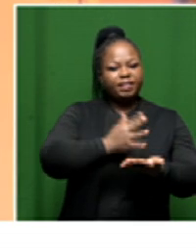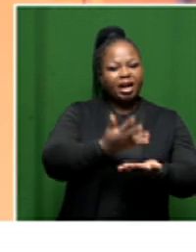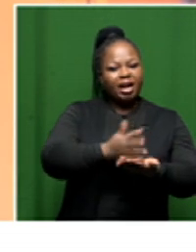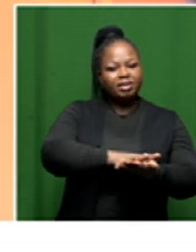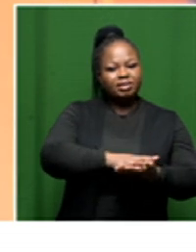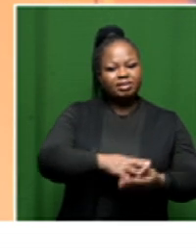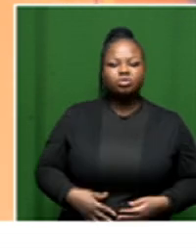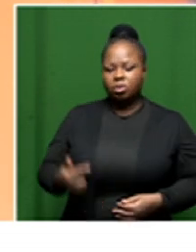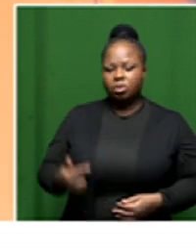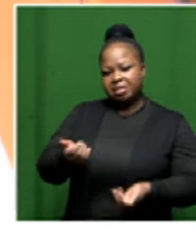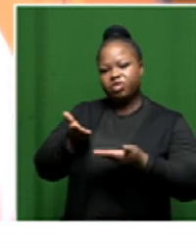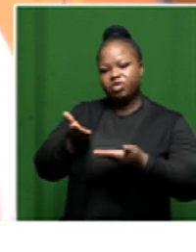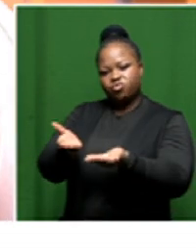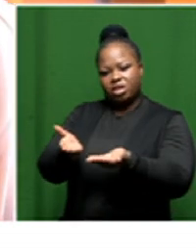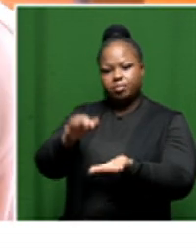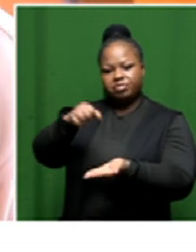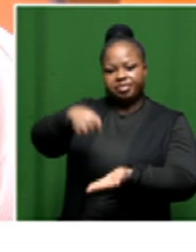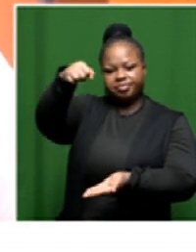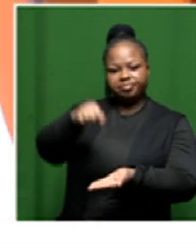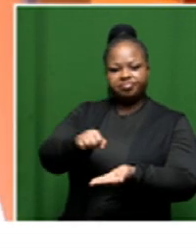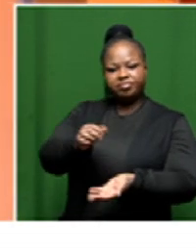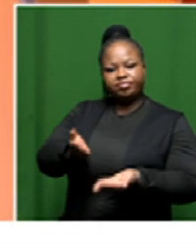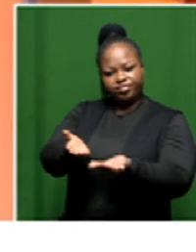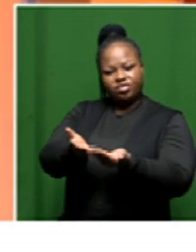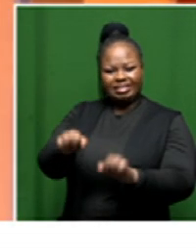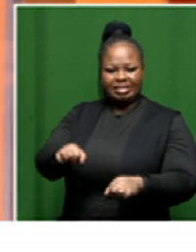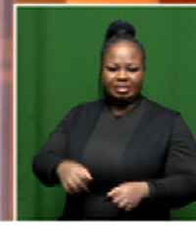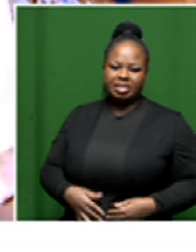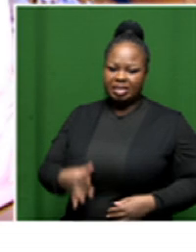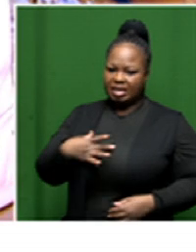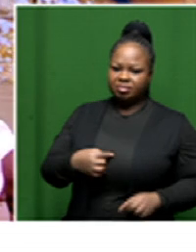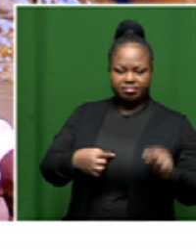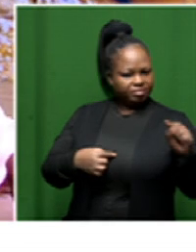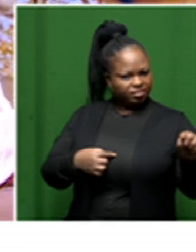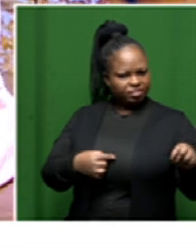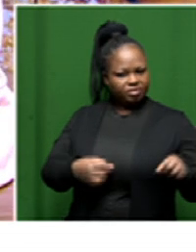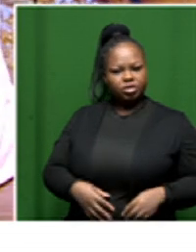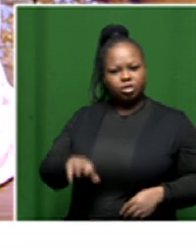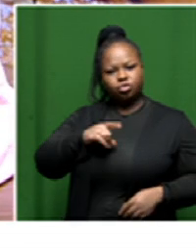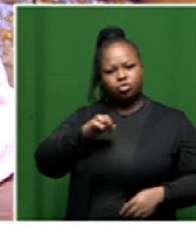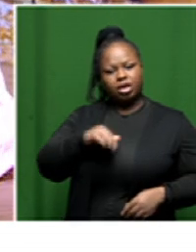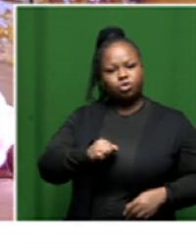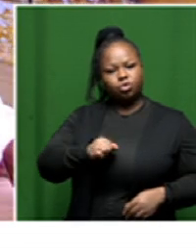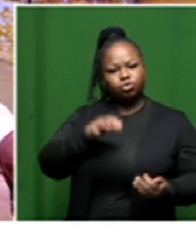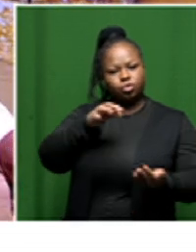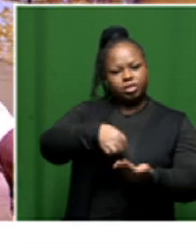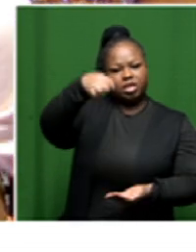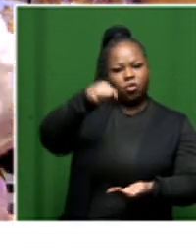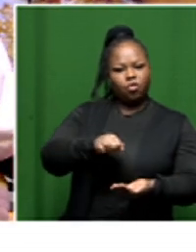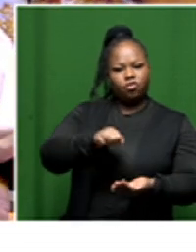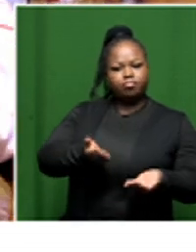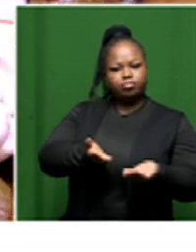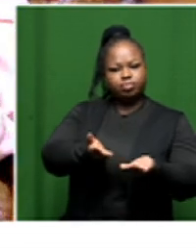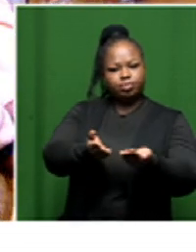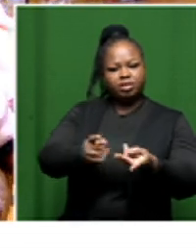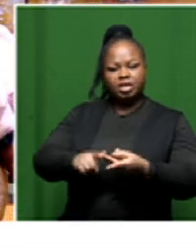love oven grilled, to be honest with you. I love. But is that oven what you do grilled. though? Yeah, oven grilled. This was the Dorado was oven grilled, and then the